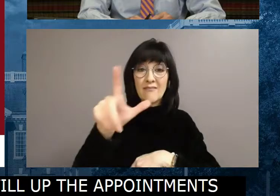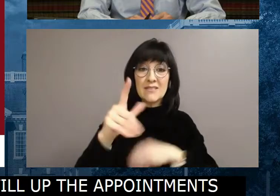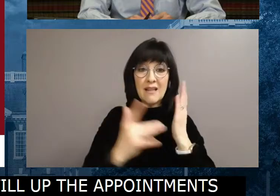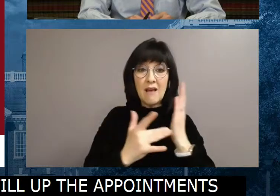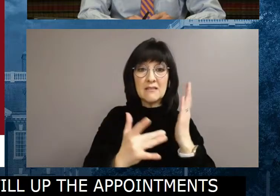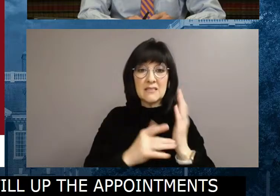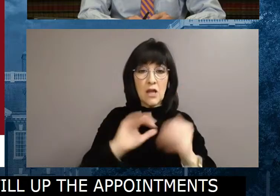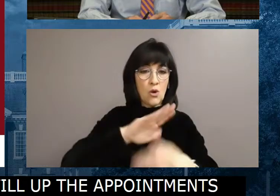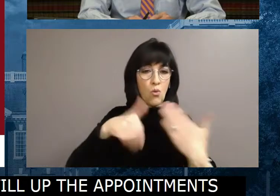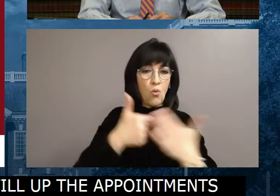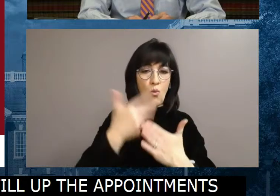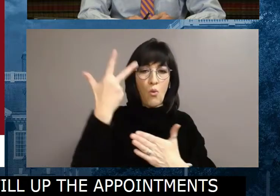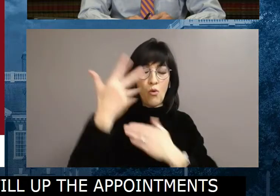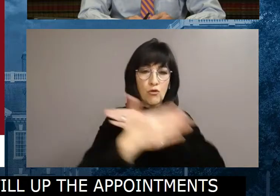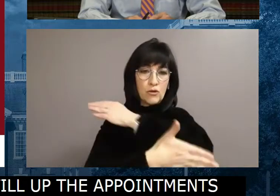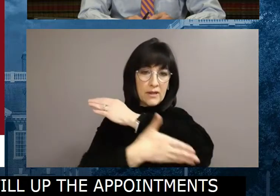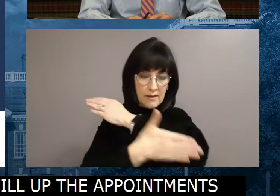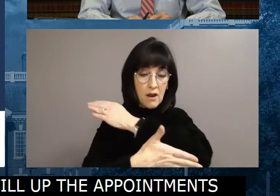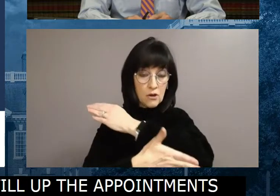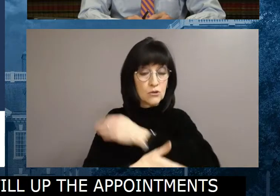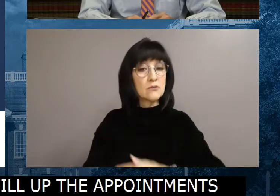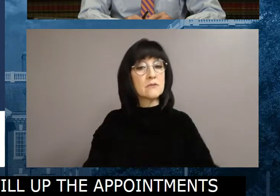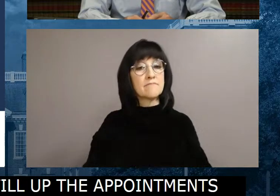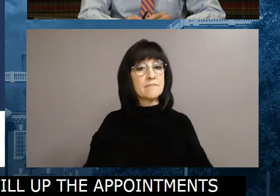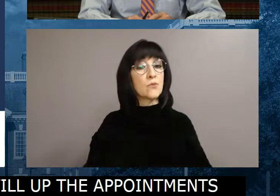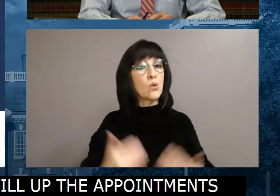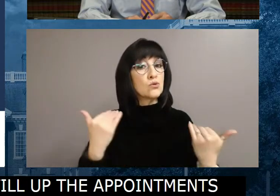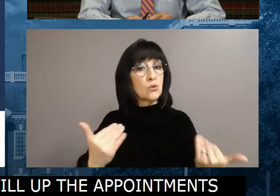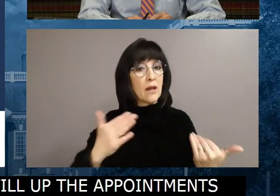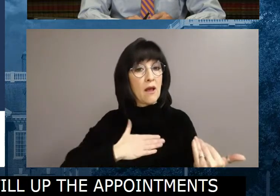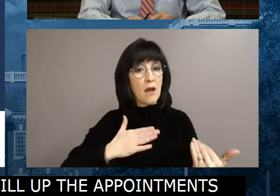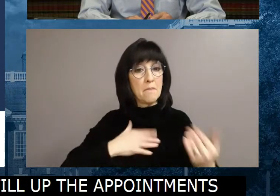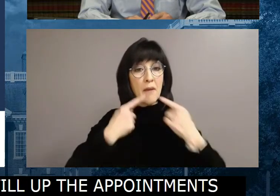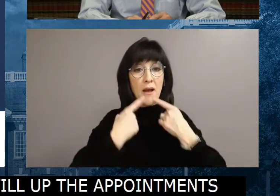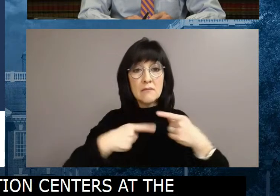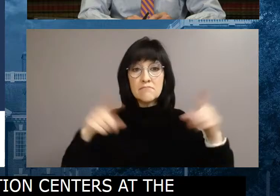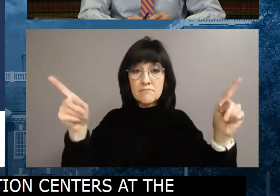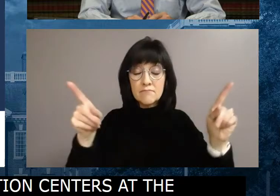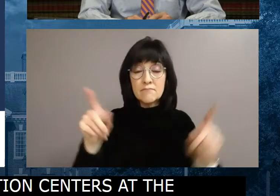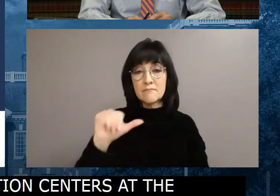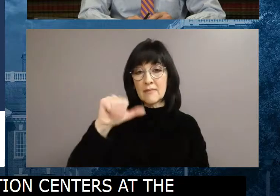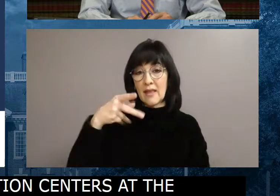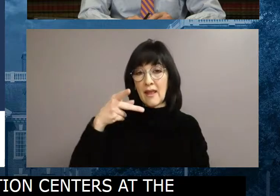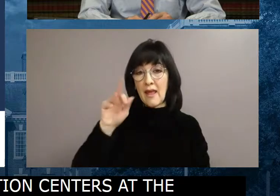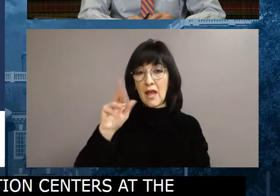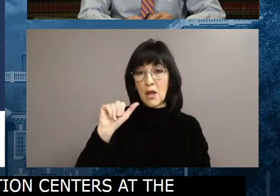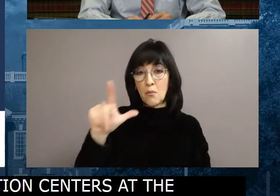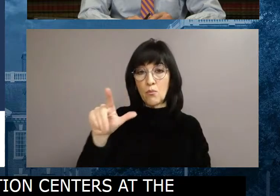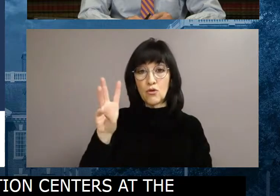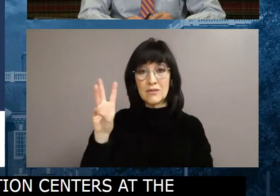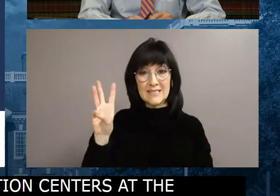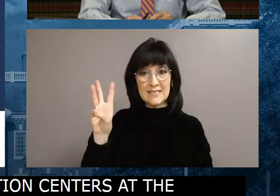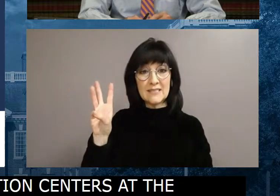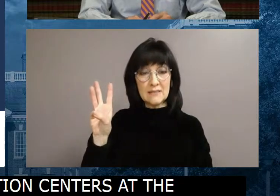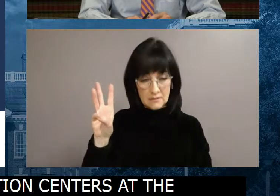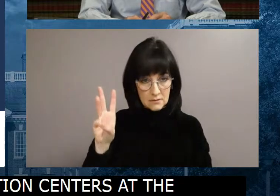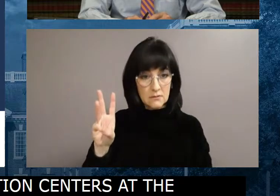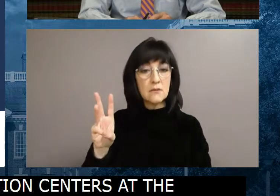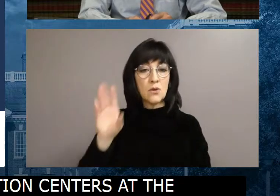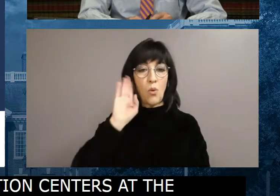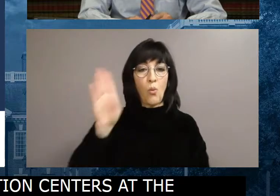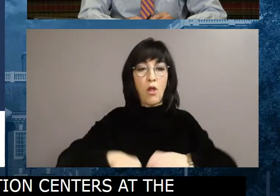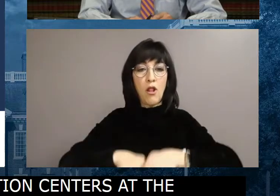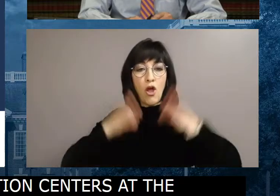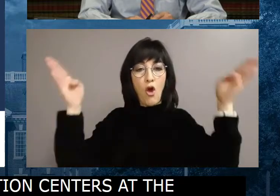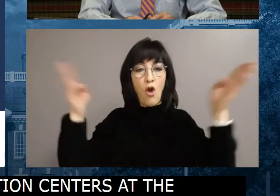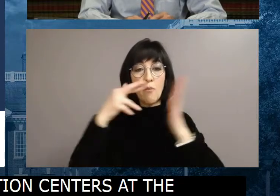And so as of April the 6th, we'll be opening registration for all eligible Delawareans for the